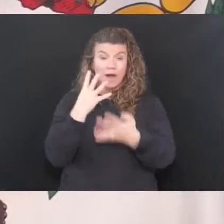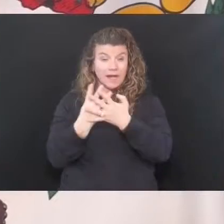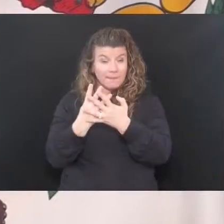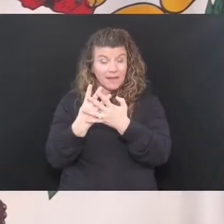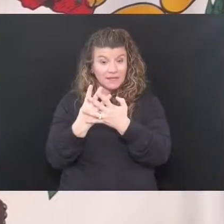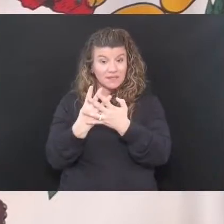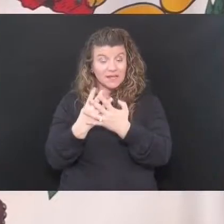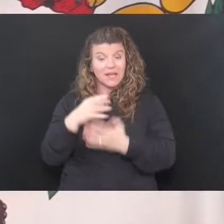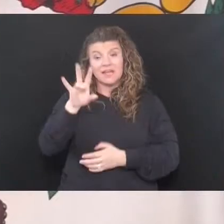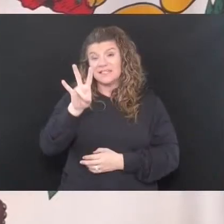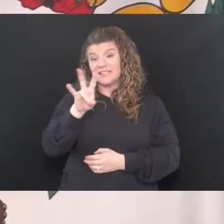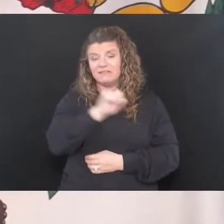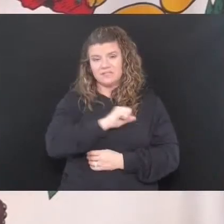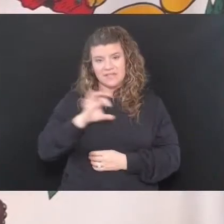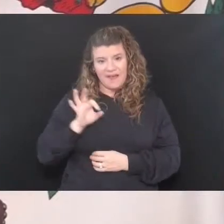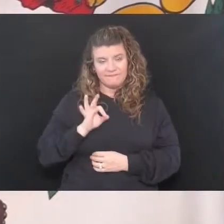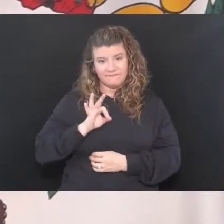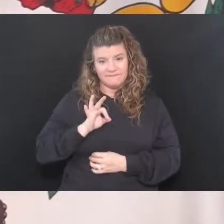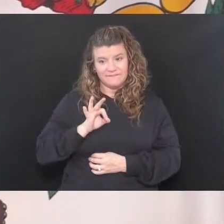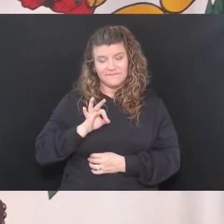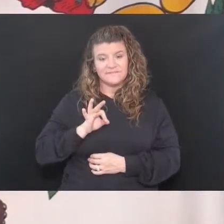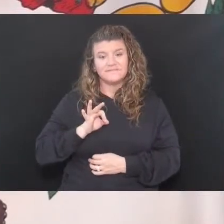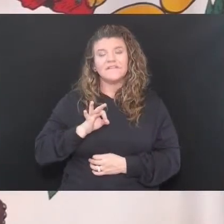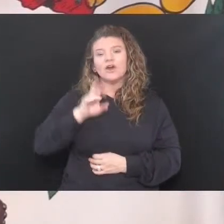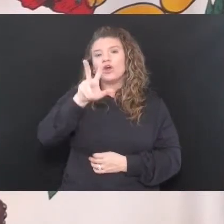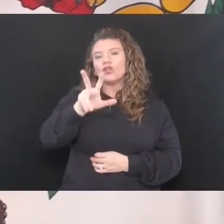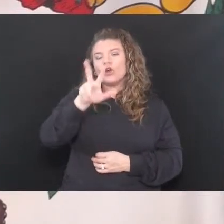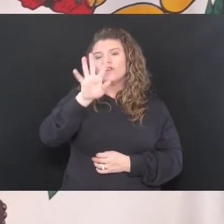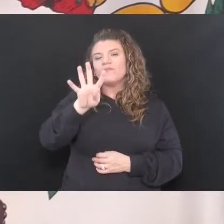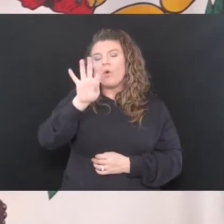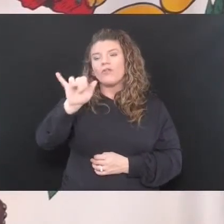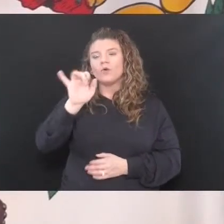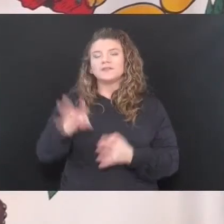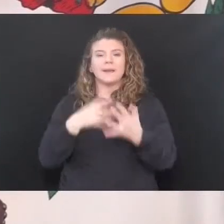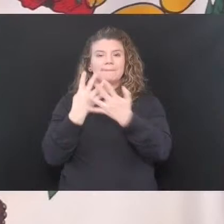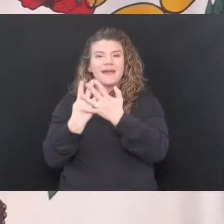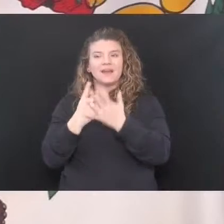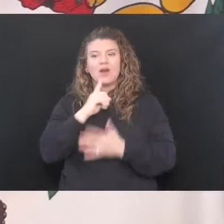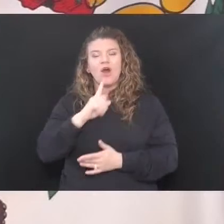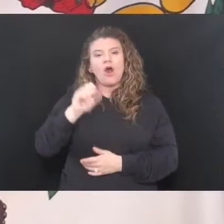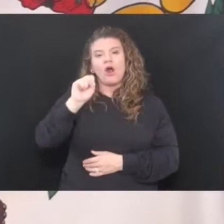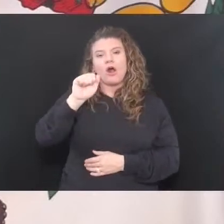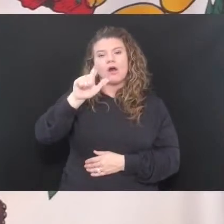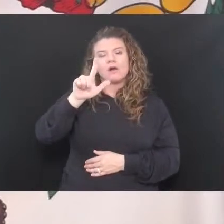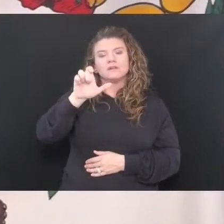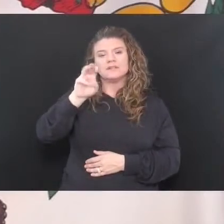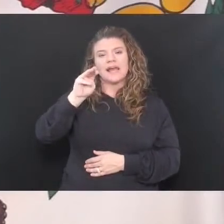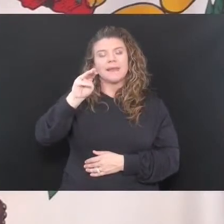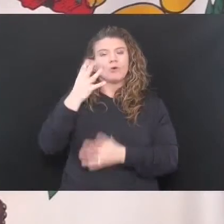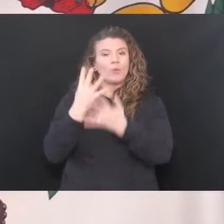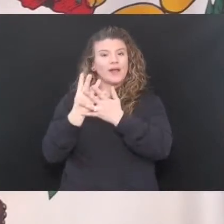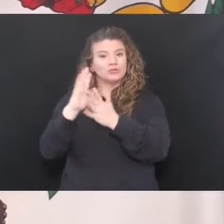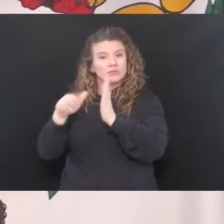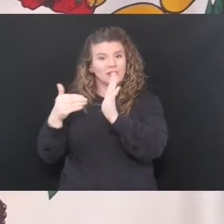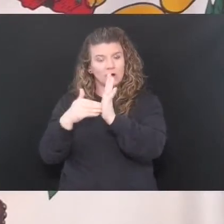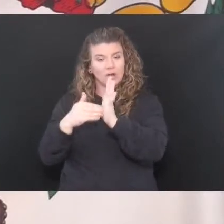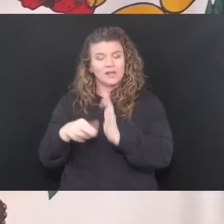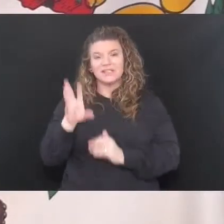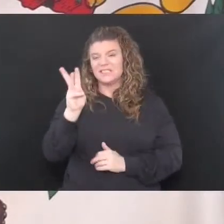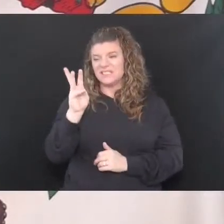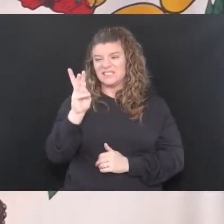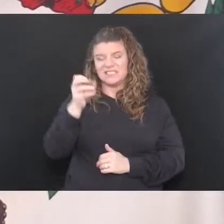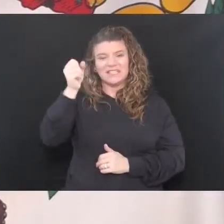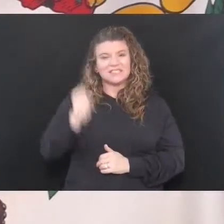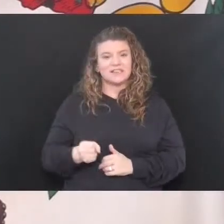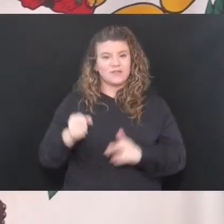and 7 staff cases. 34 of the inmate cases are at Salem Correctional Center and 16 at the